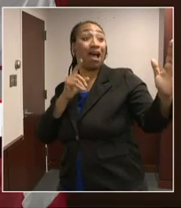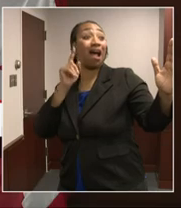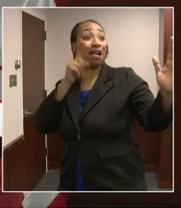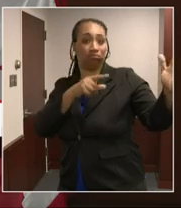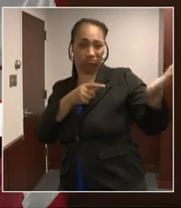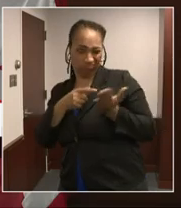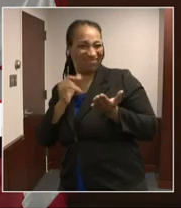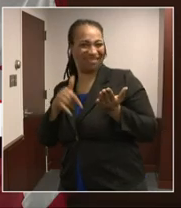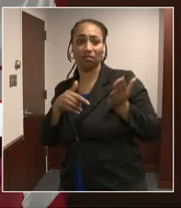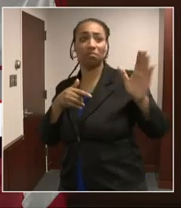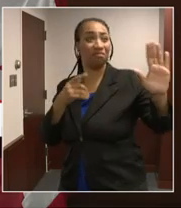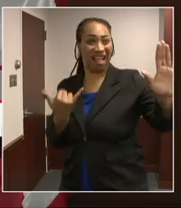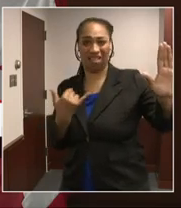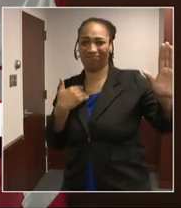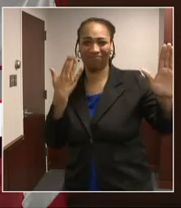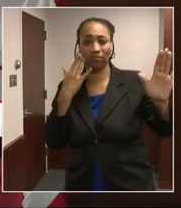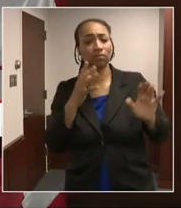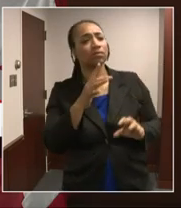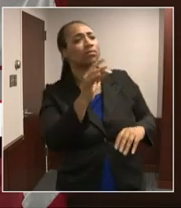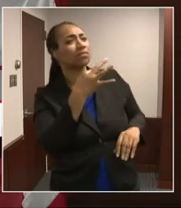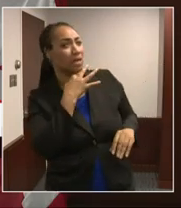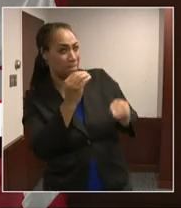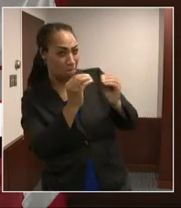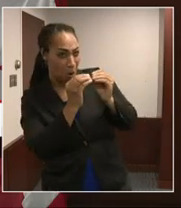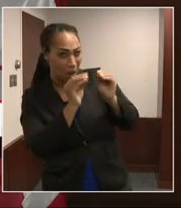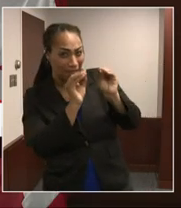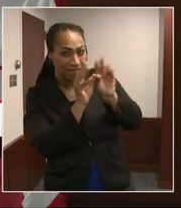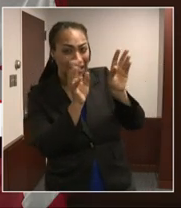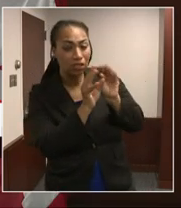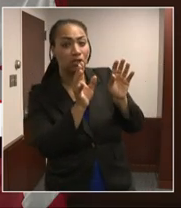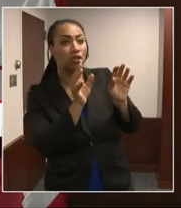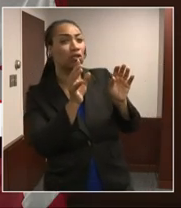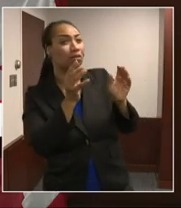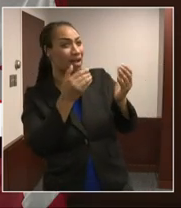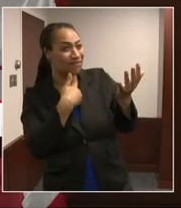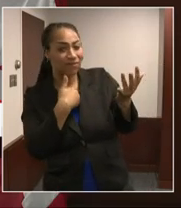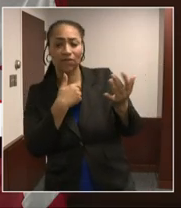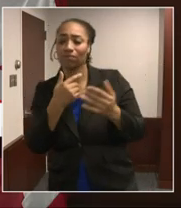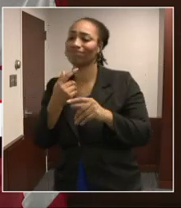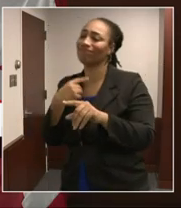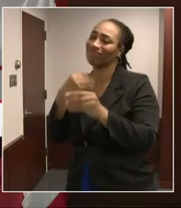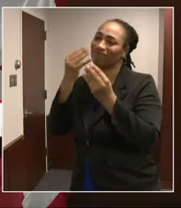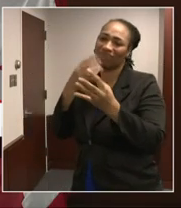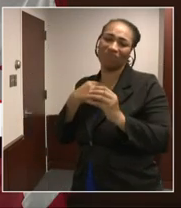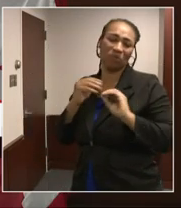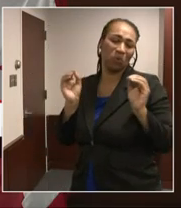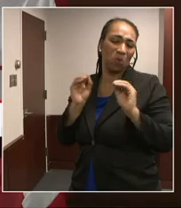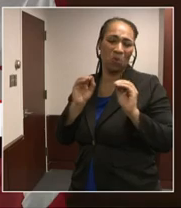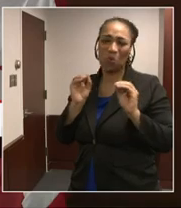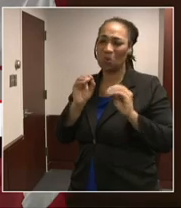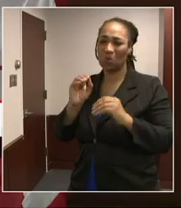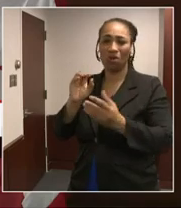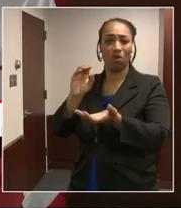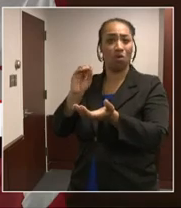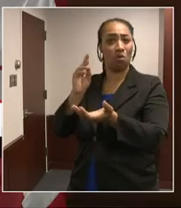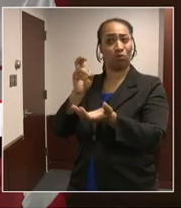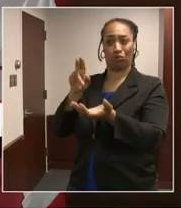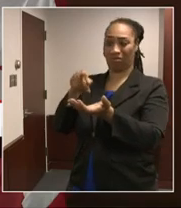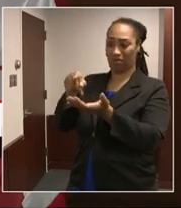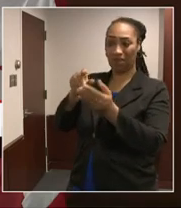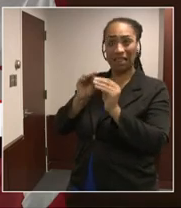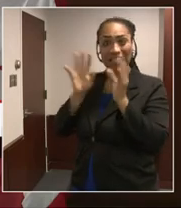any clarity that there is an executive order. I mean, I think they've been talking about a lot of